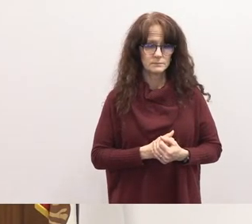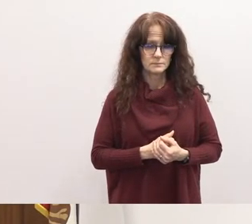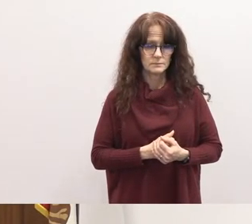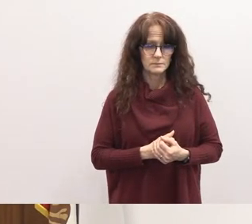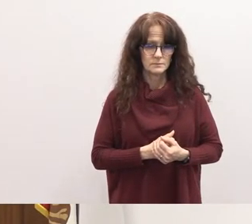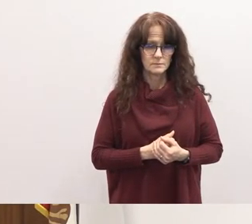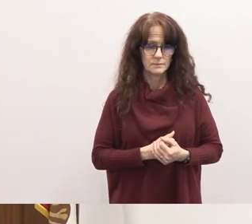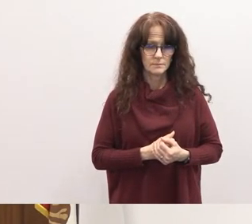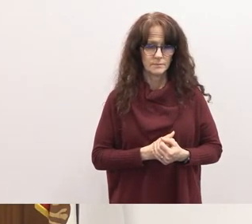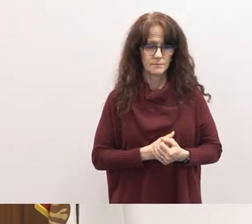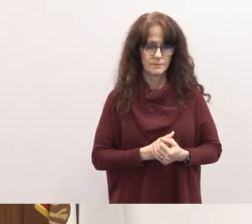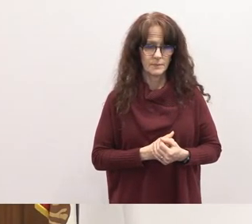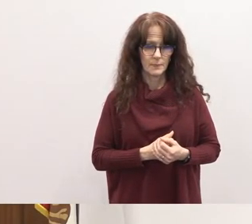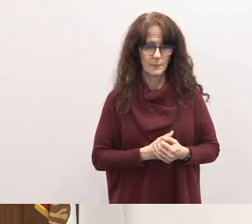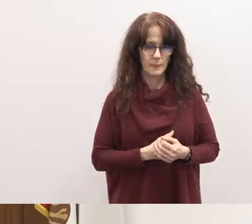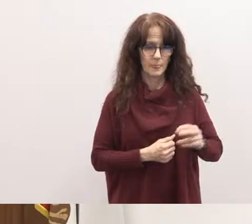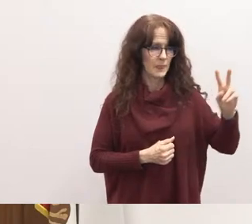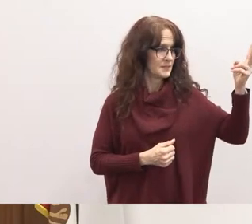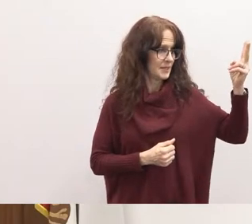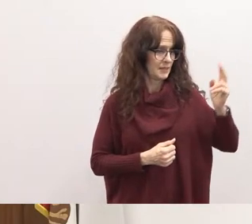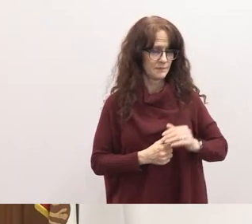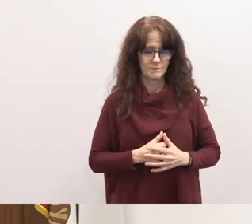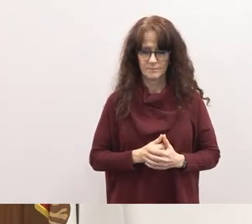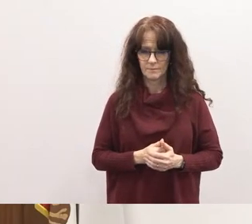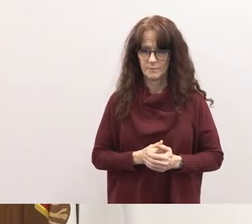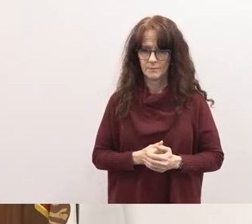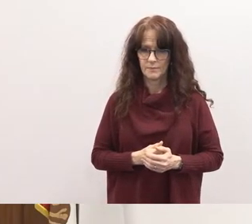Do we have a second? Second.